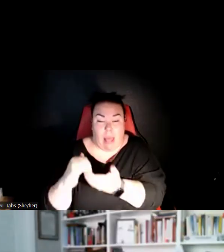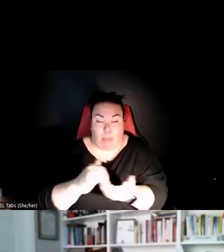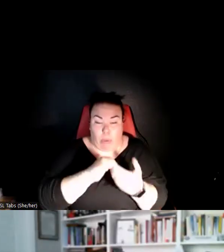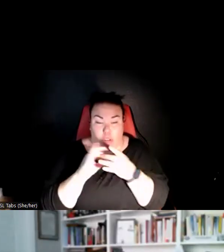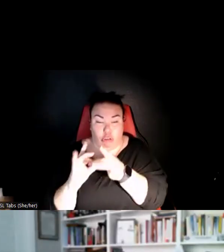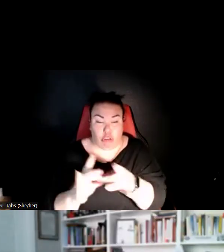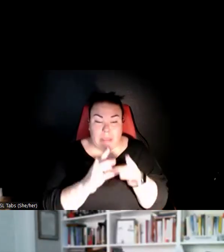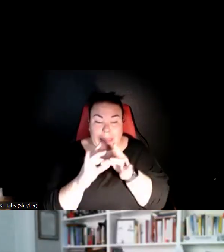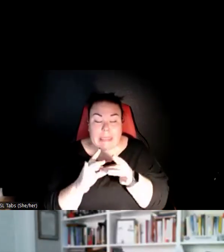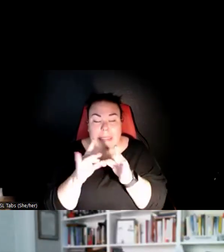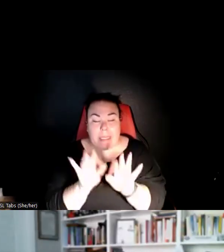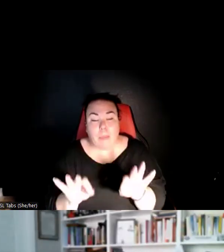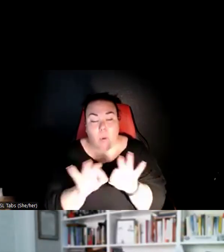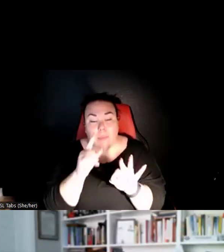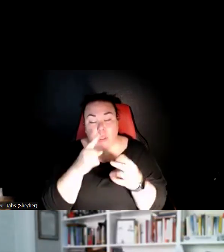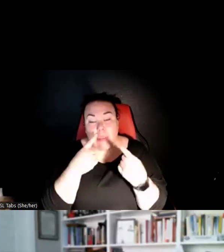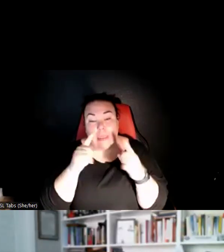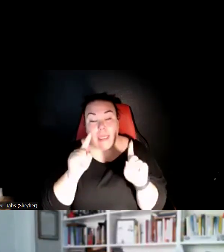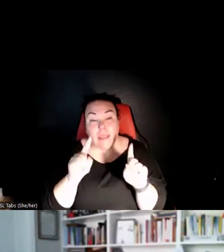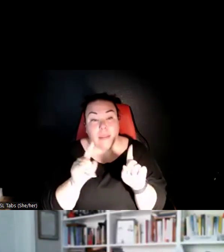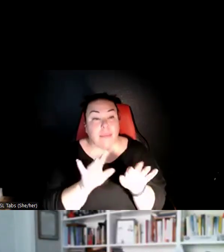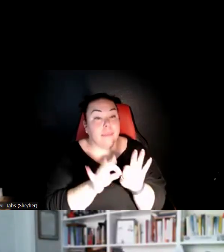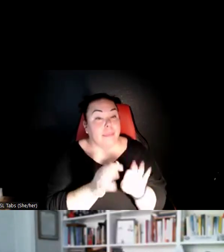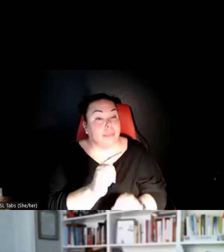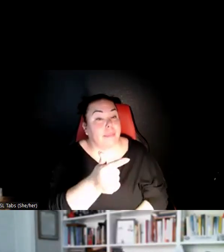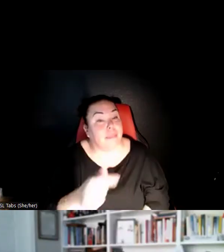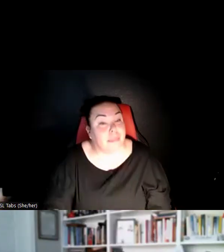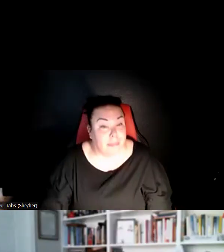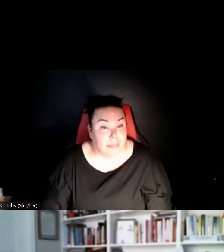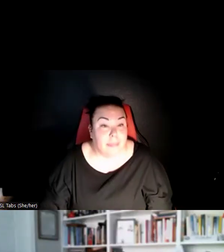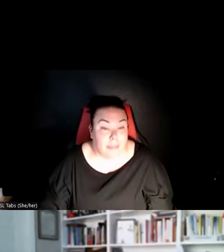to success. Thank you, Sarah.